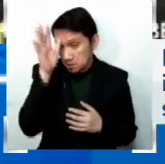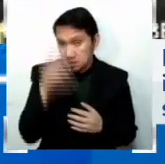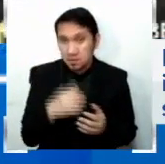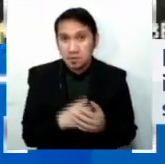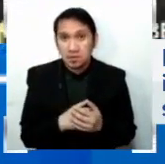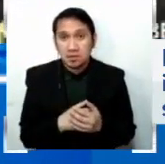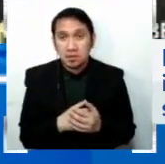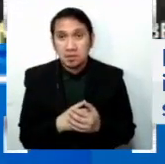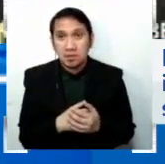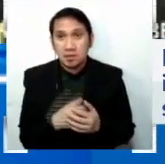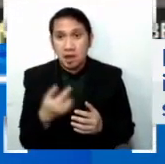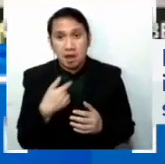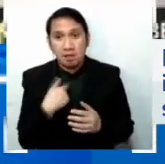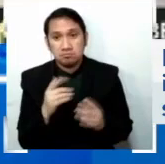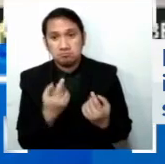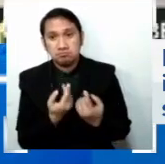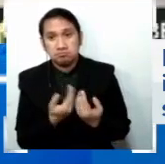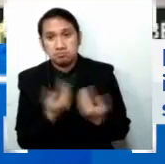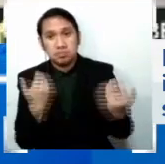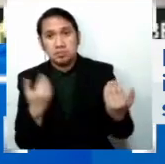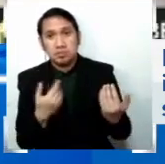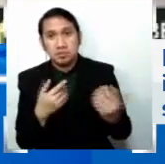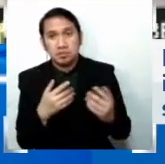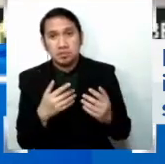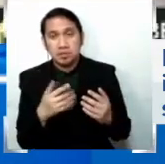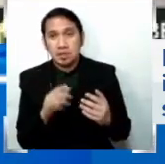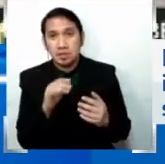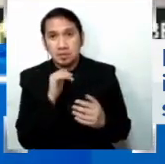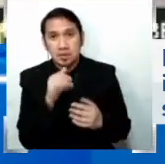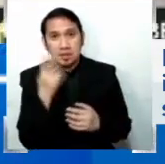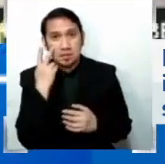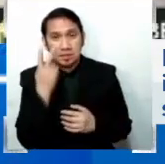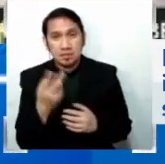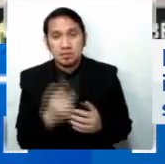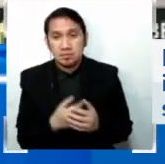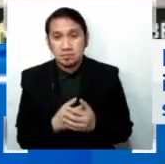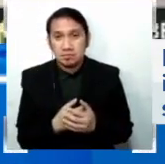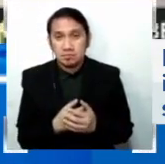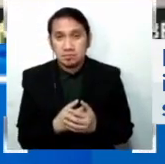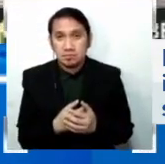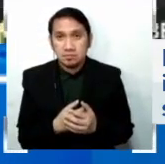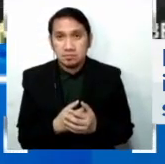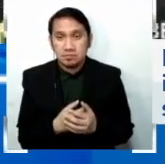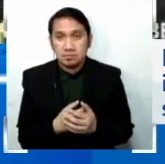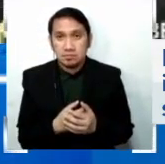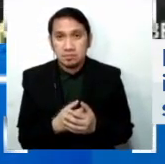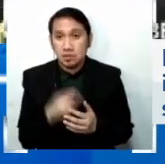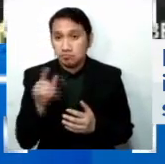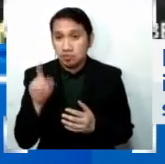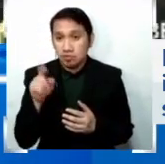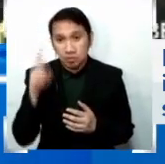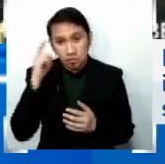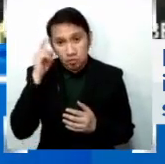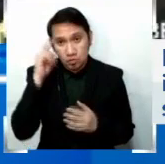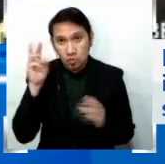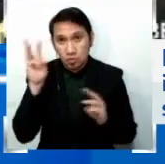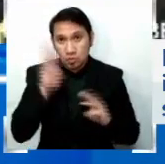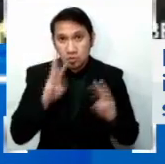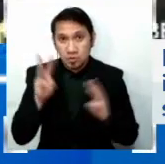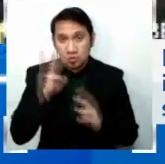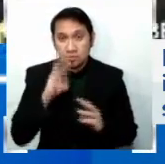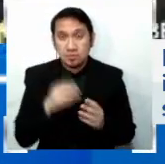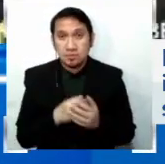from him since early 2020. I have not seen him. Do you think you should be worried? I'm worried, but... It's a warrant of arrest? But